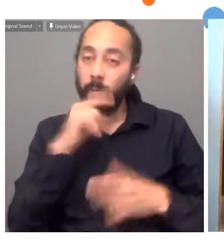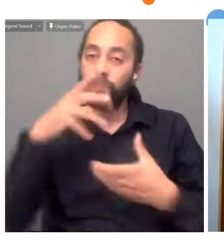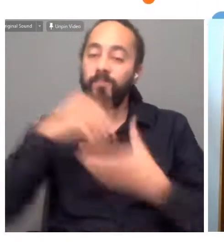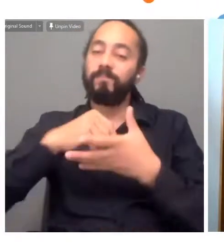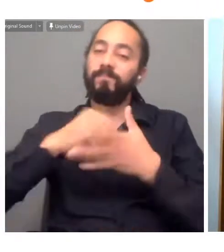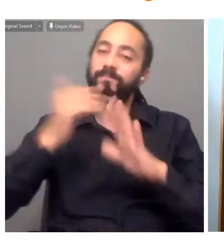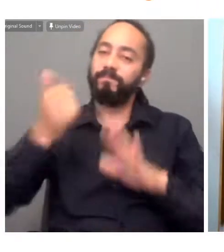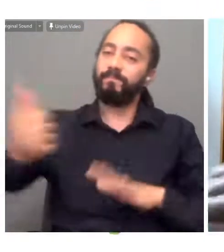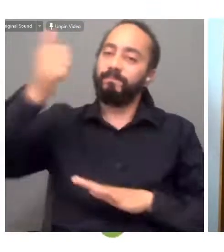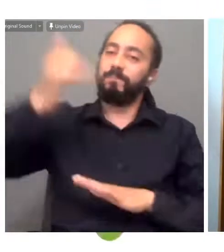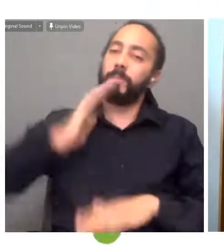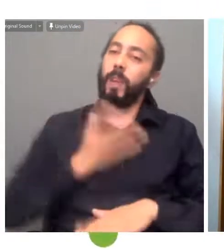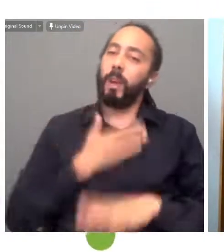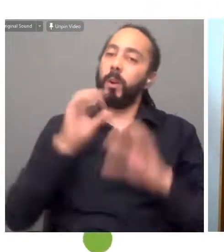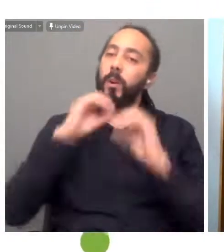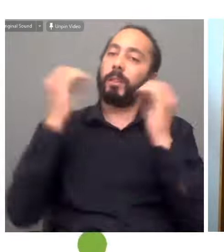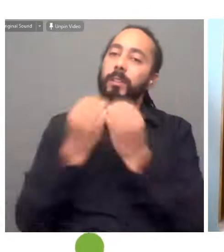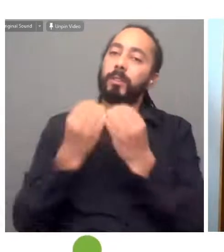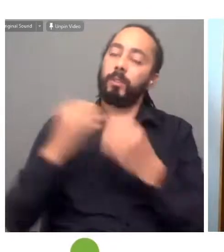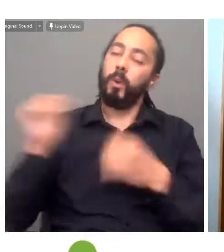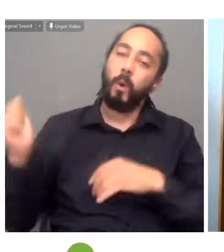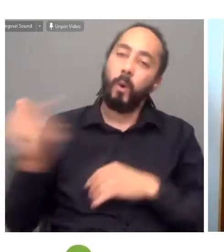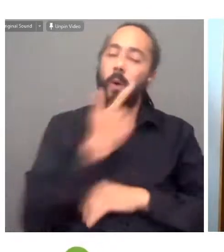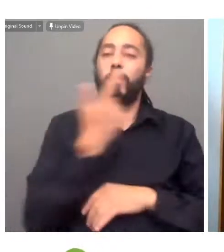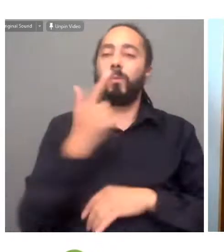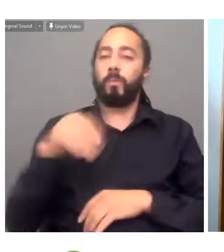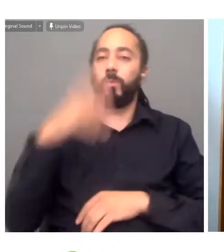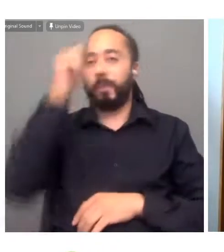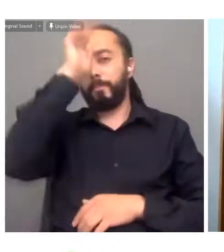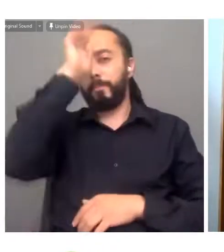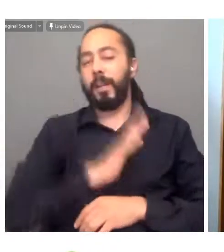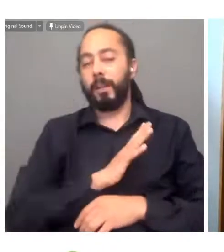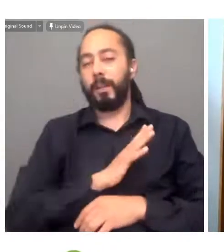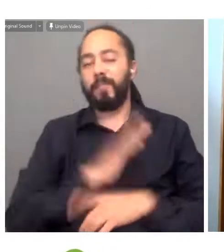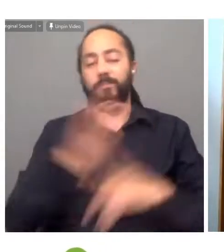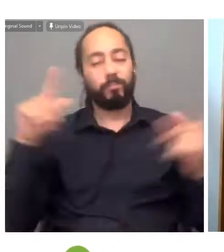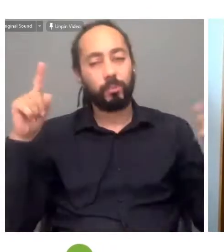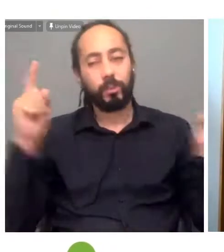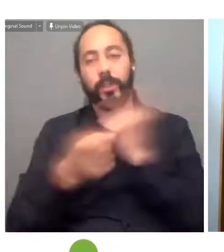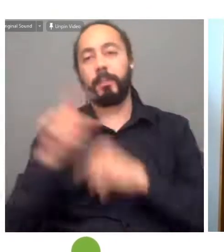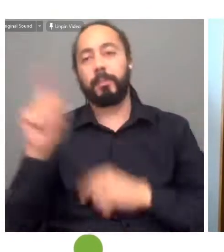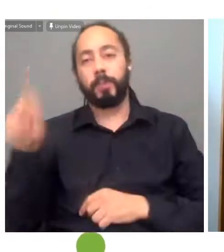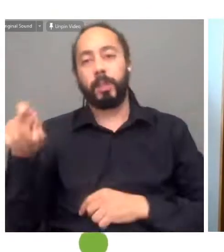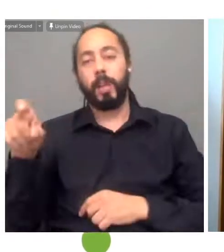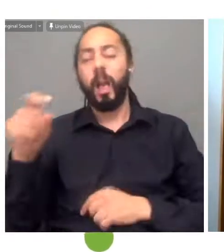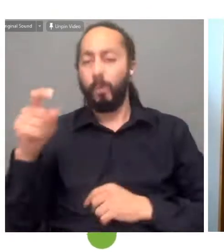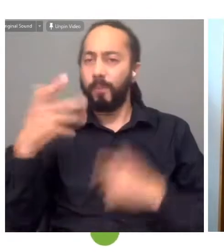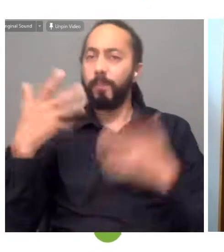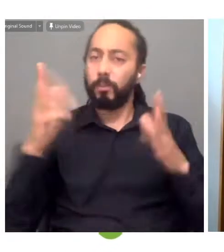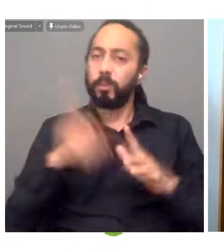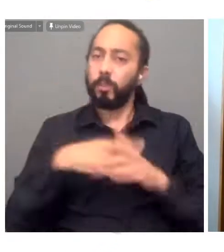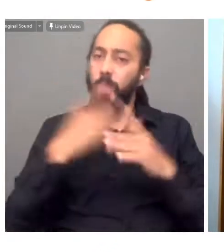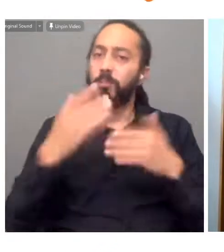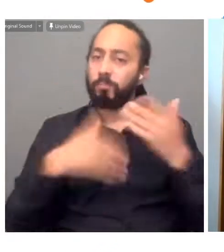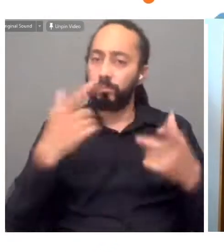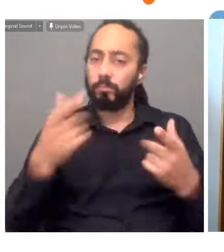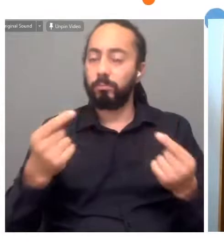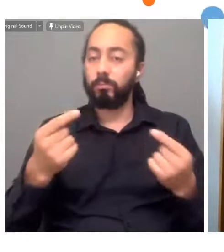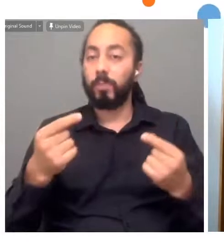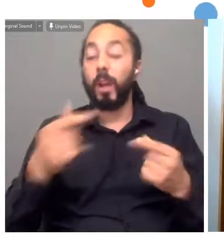our organization on boards. And this is something we've started doing. I mean, since the government came in